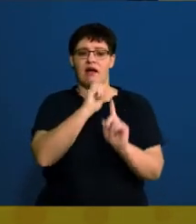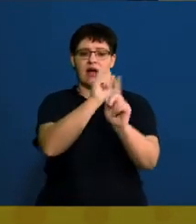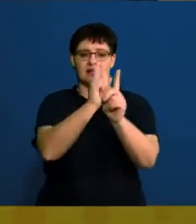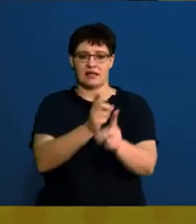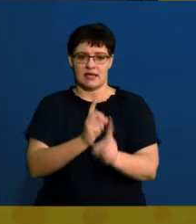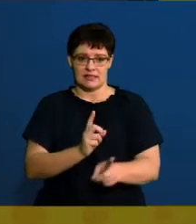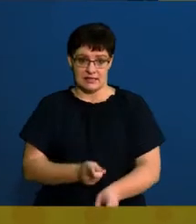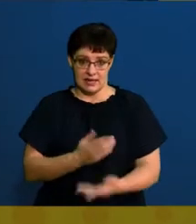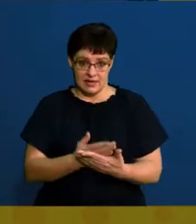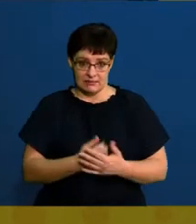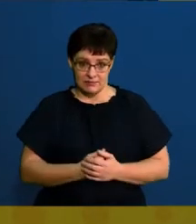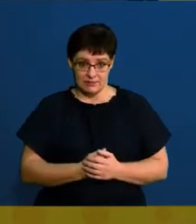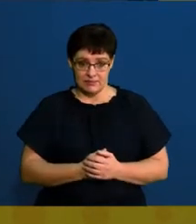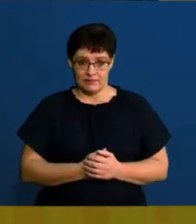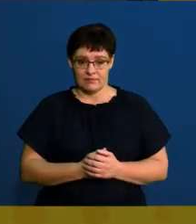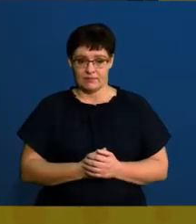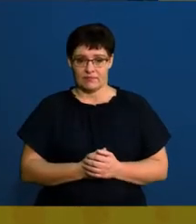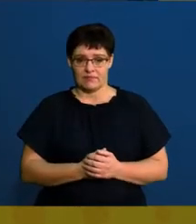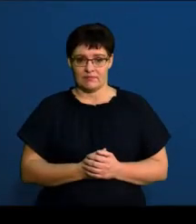questions.